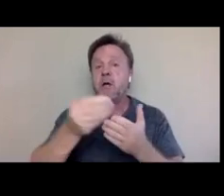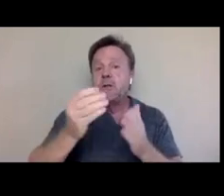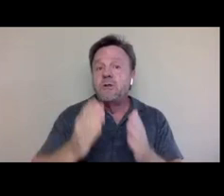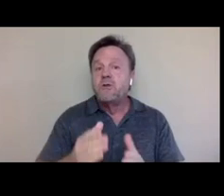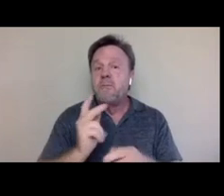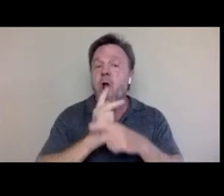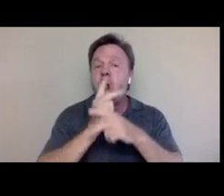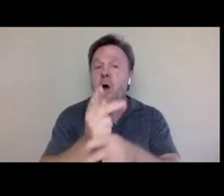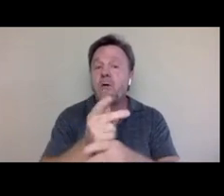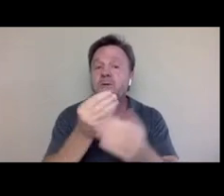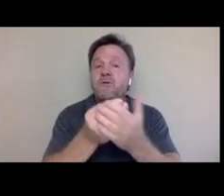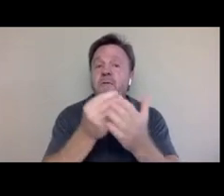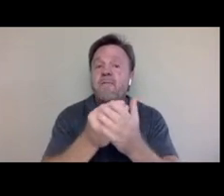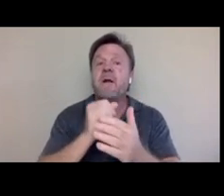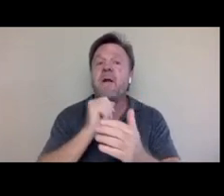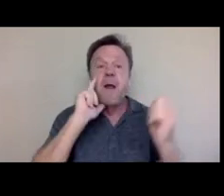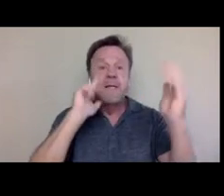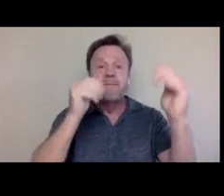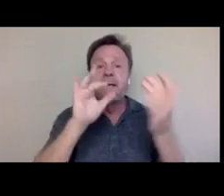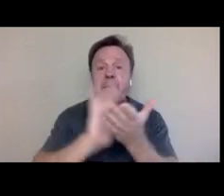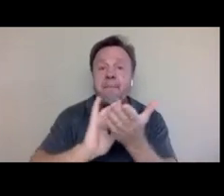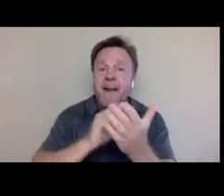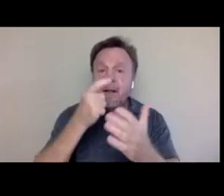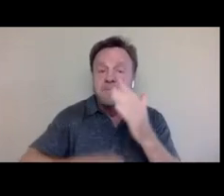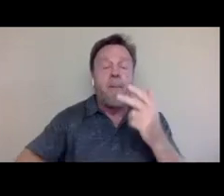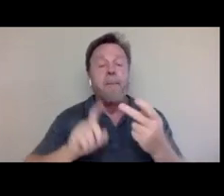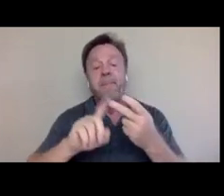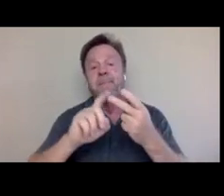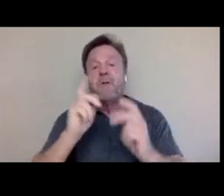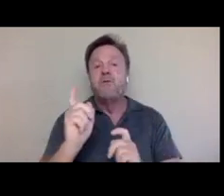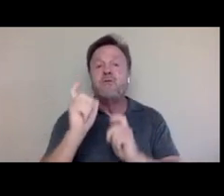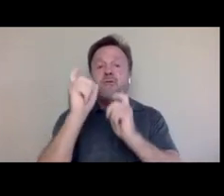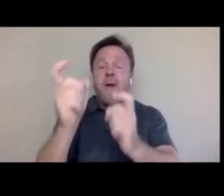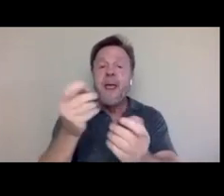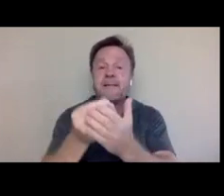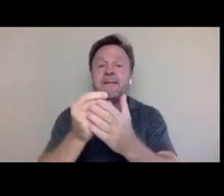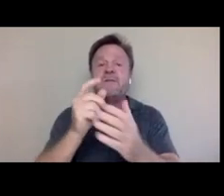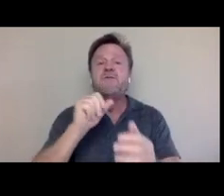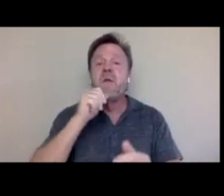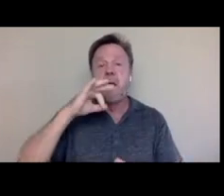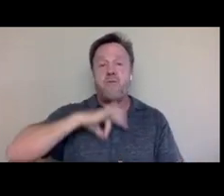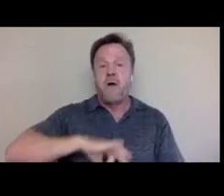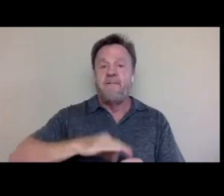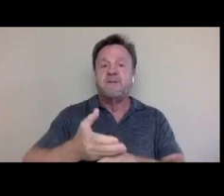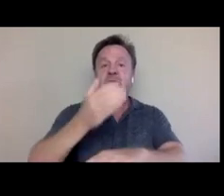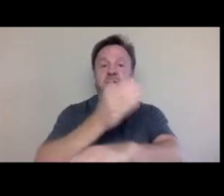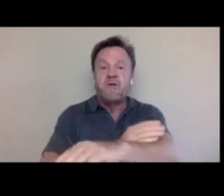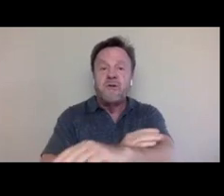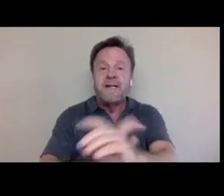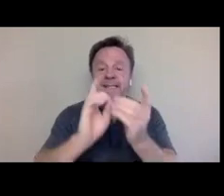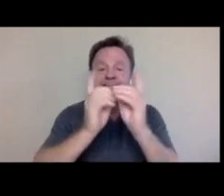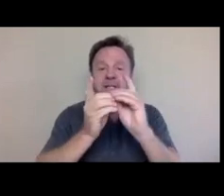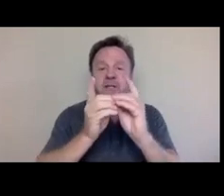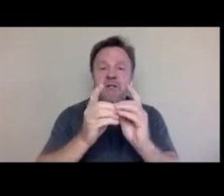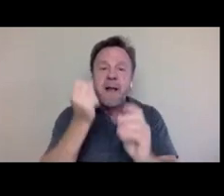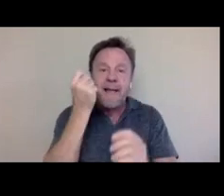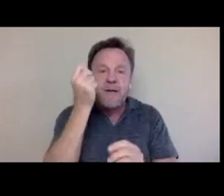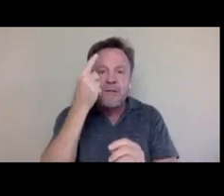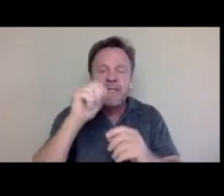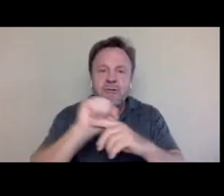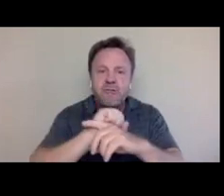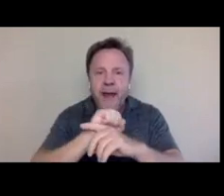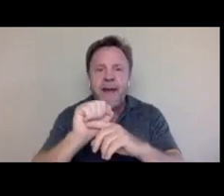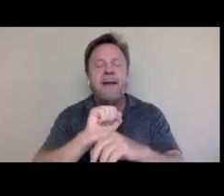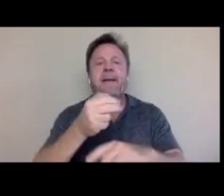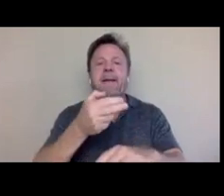fund unexpected medical expenses, grants to nonprofit to increase digital literacy training, to increase use